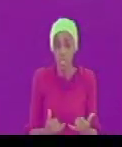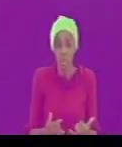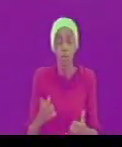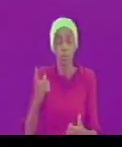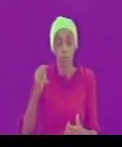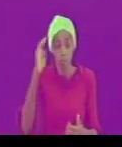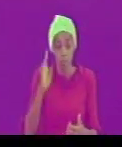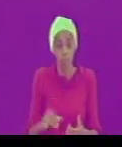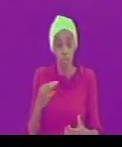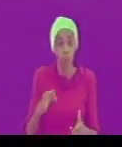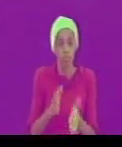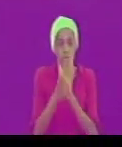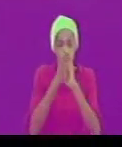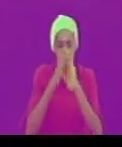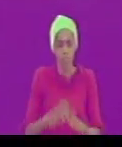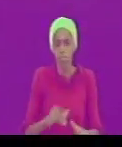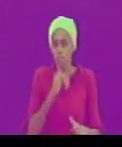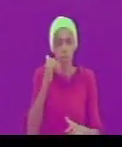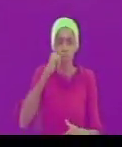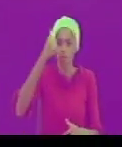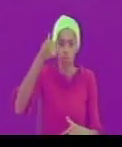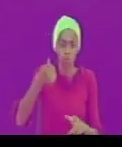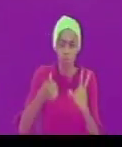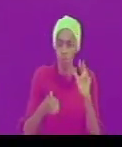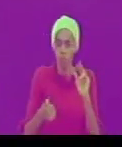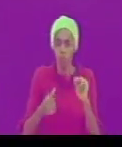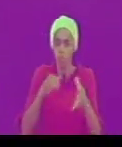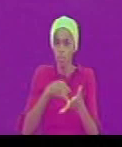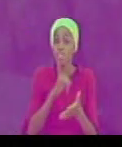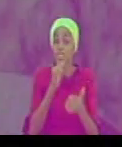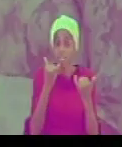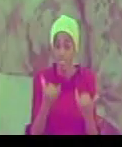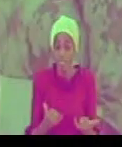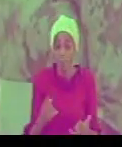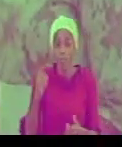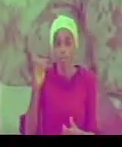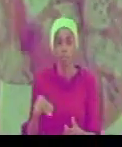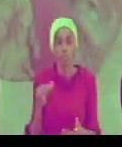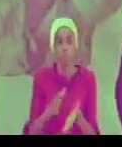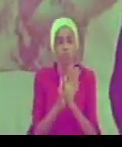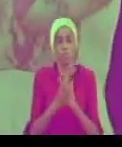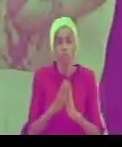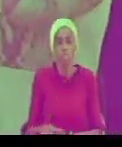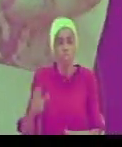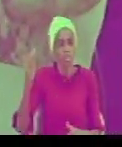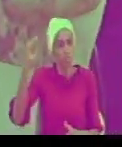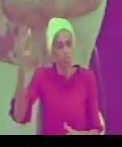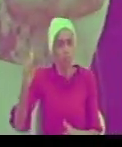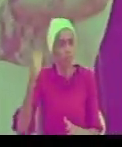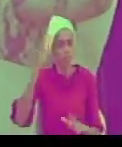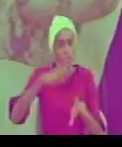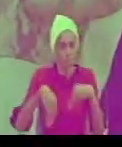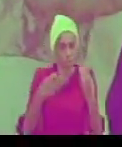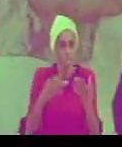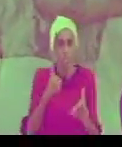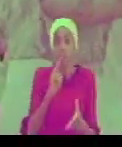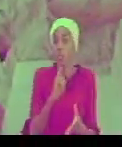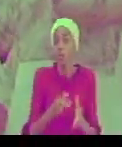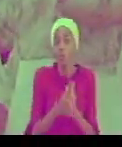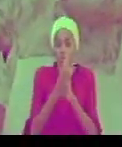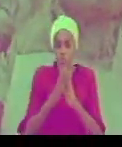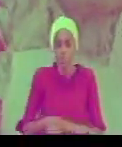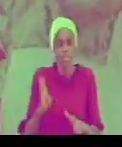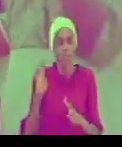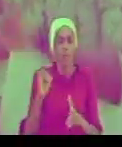give you peace always and by all means. The Lord of peace himself will give you peace and by always. The Lord of peace